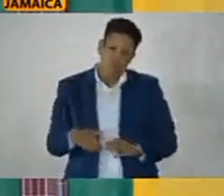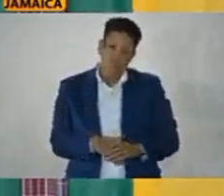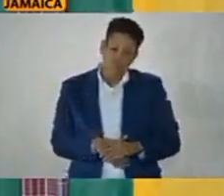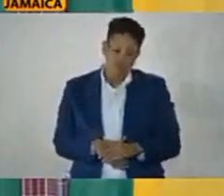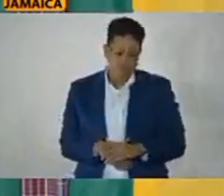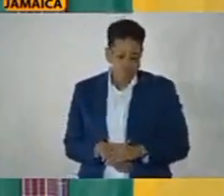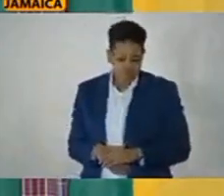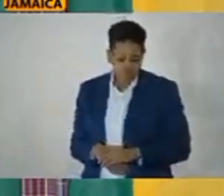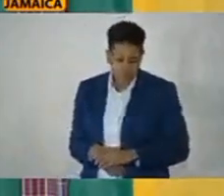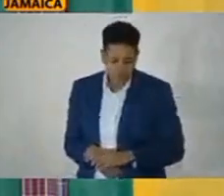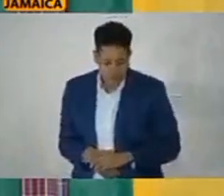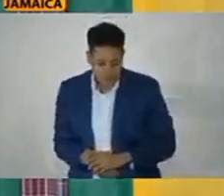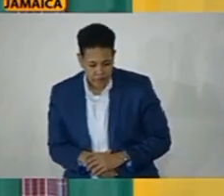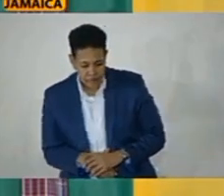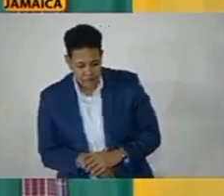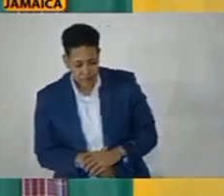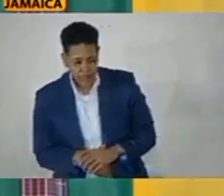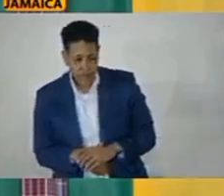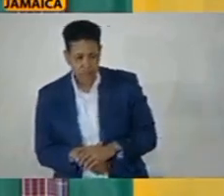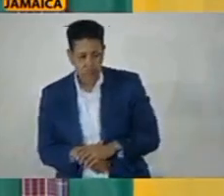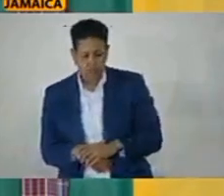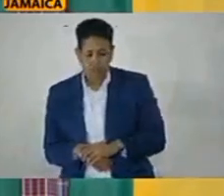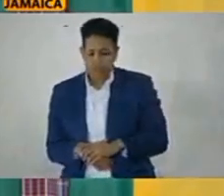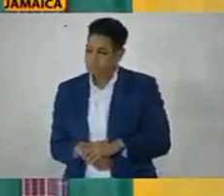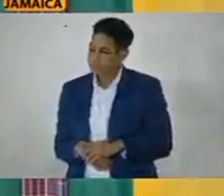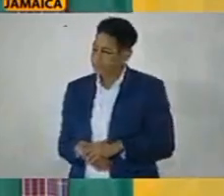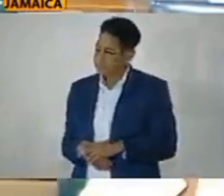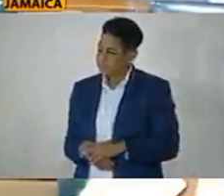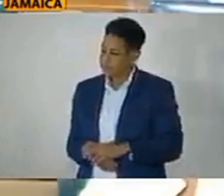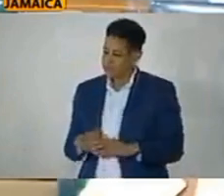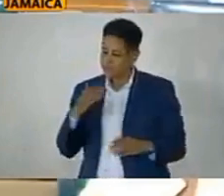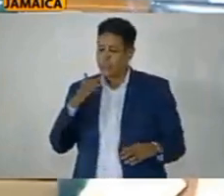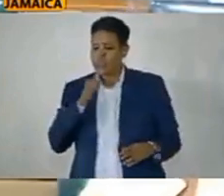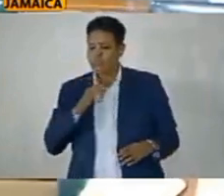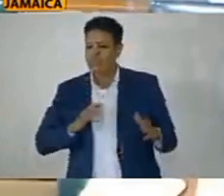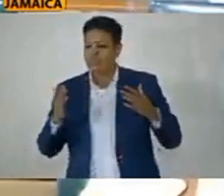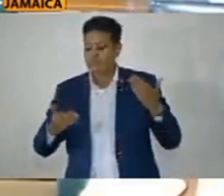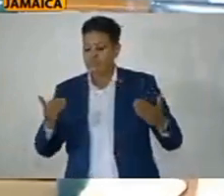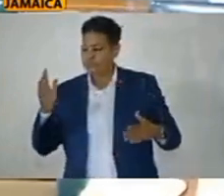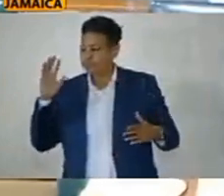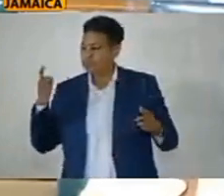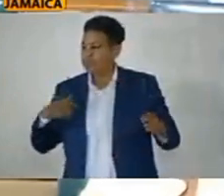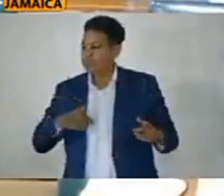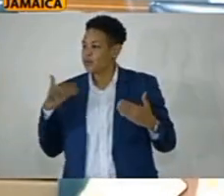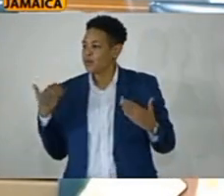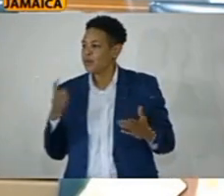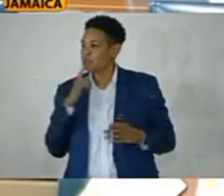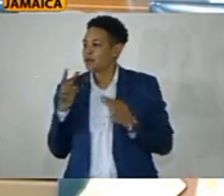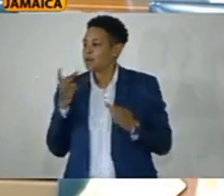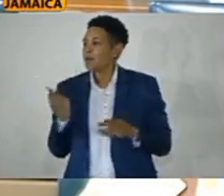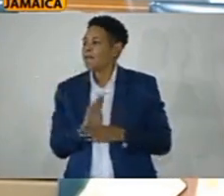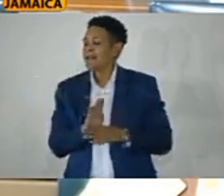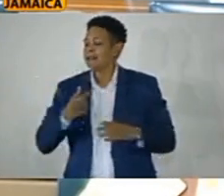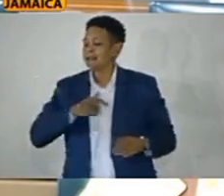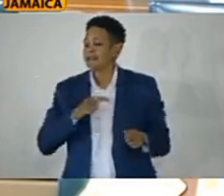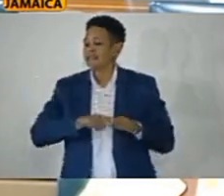Thank you, Madam Speaker. We will proceed to public business. We will start with the